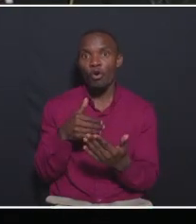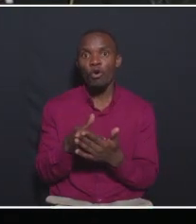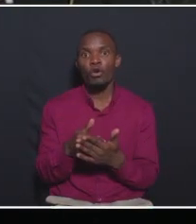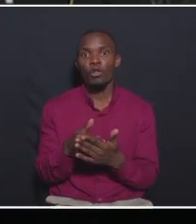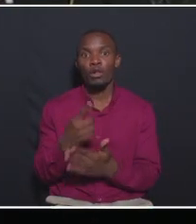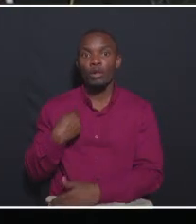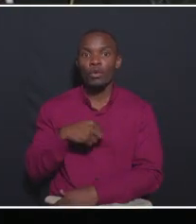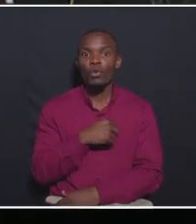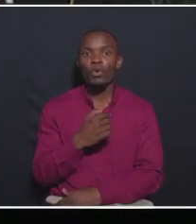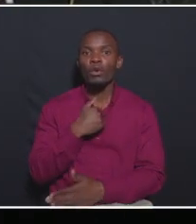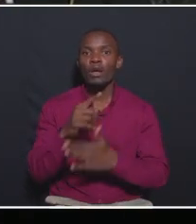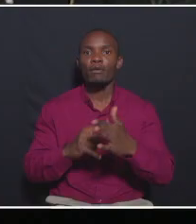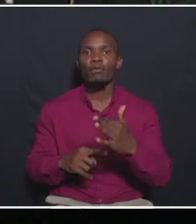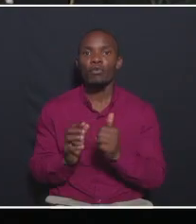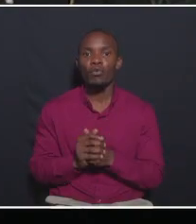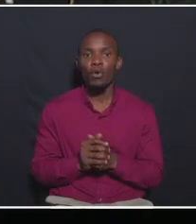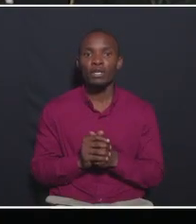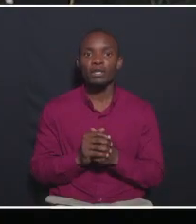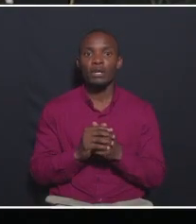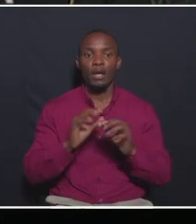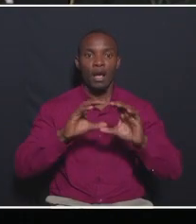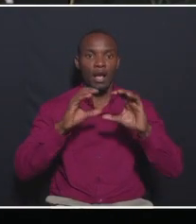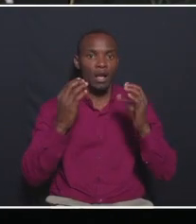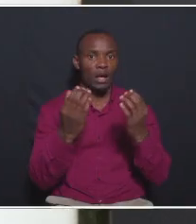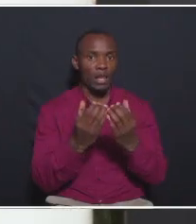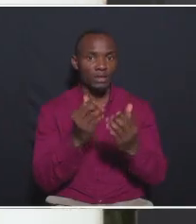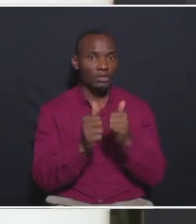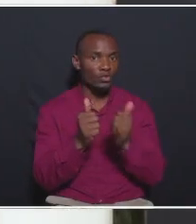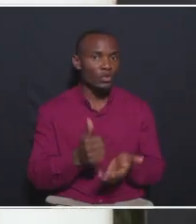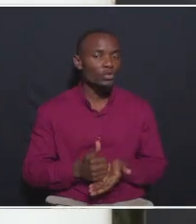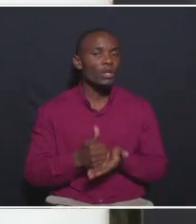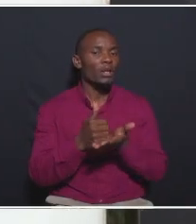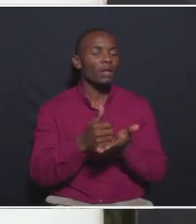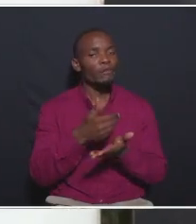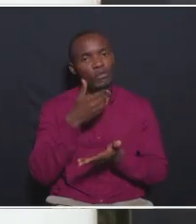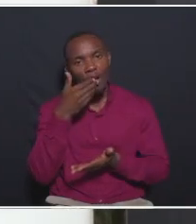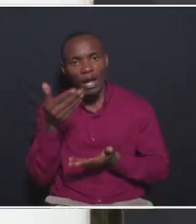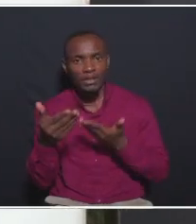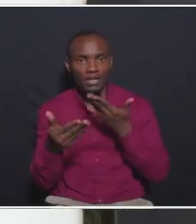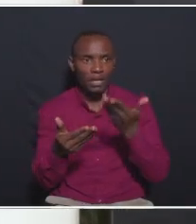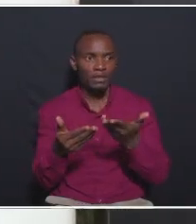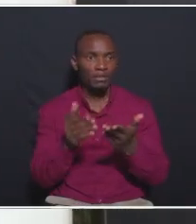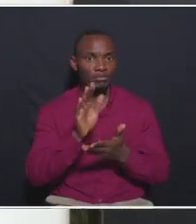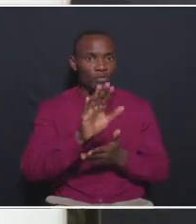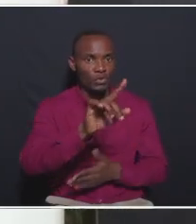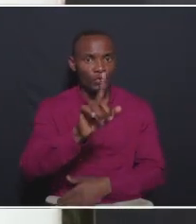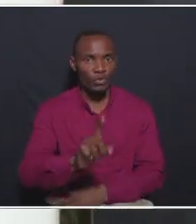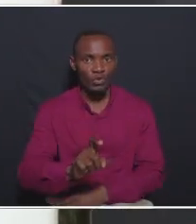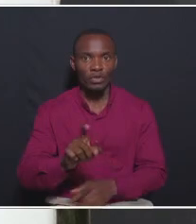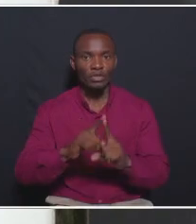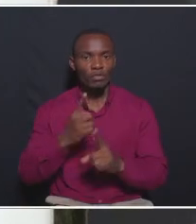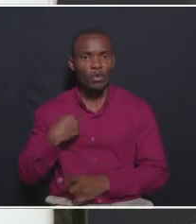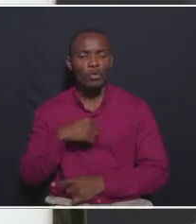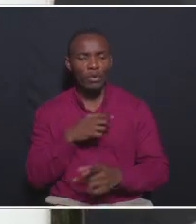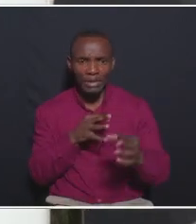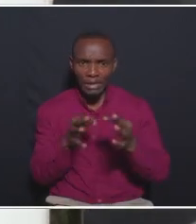We're going to have master classes that answer to what she's saying. We're going to go in depth as AFEC, and you will be able